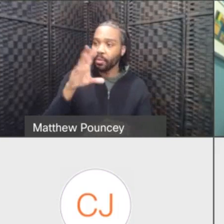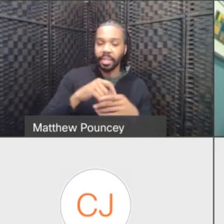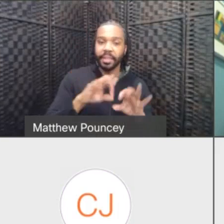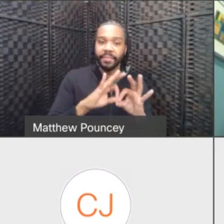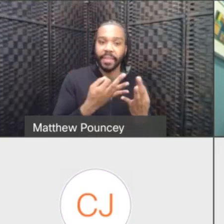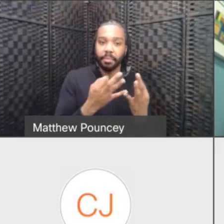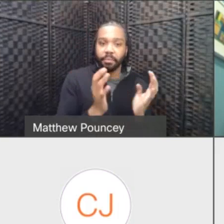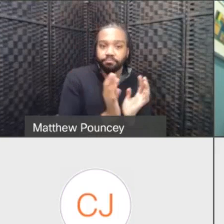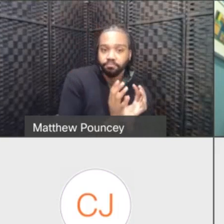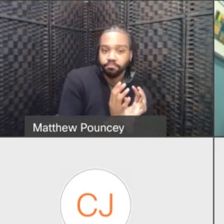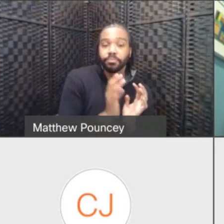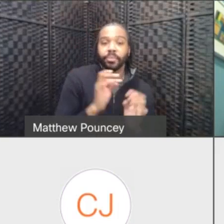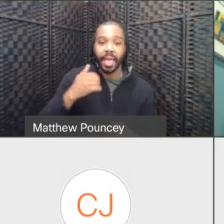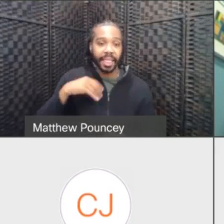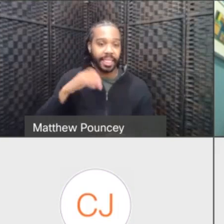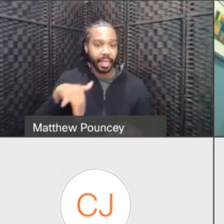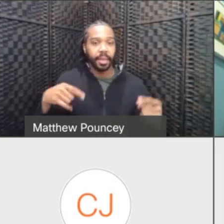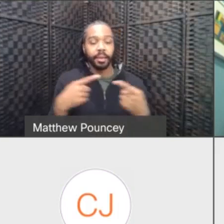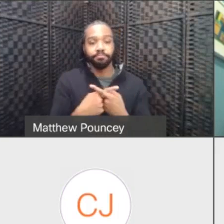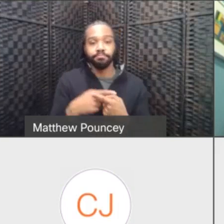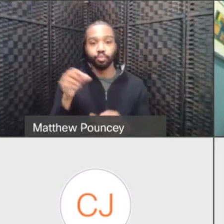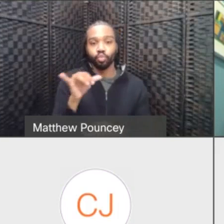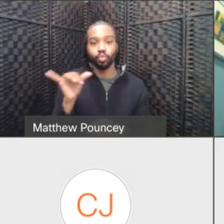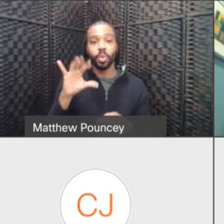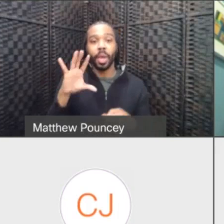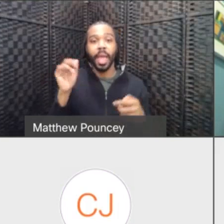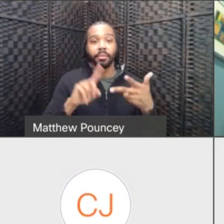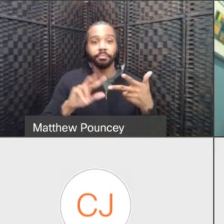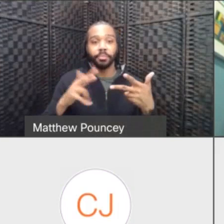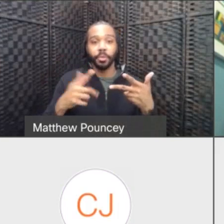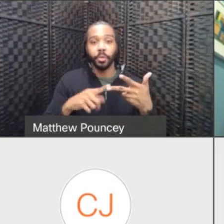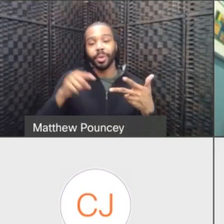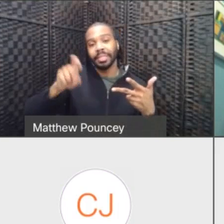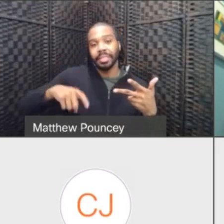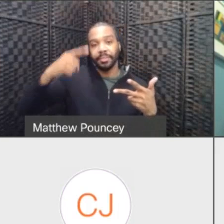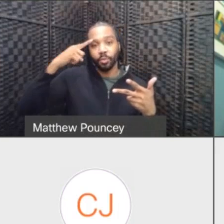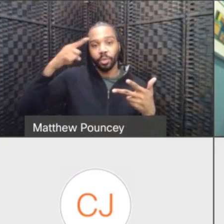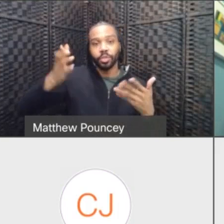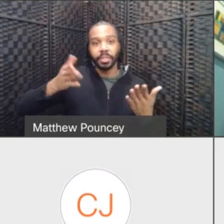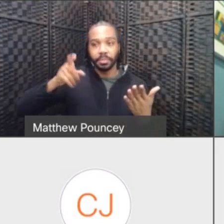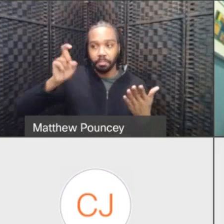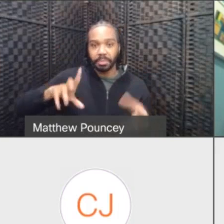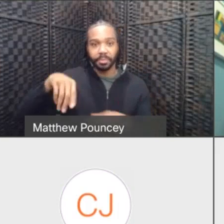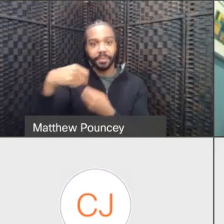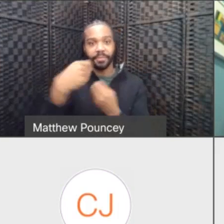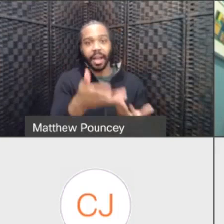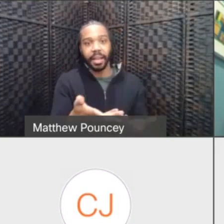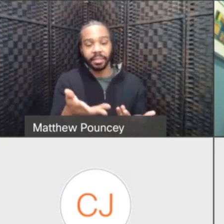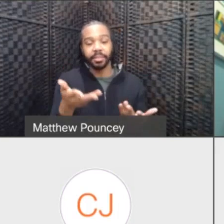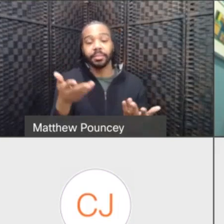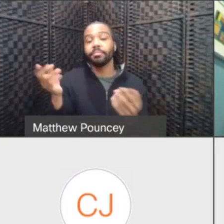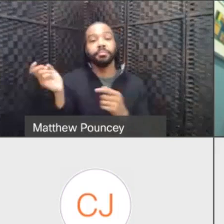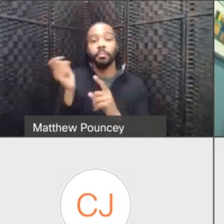So there was that, and there was also a need for the service to be provided. So to your